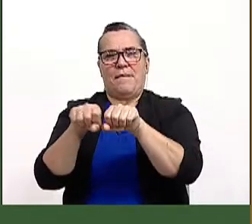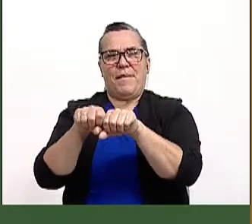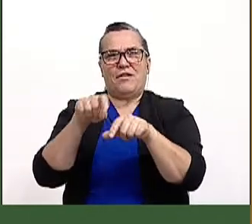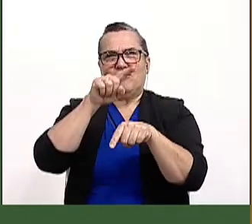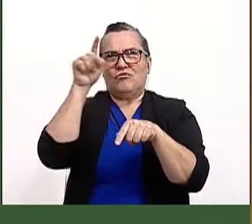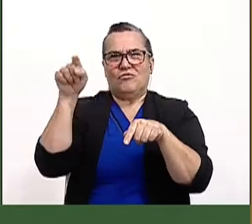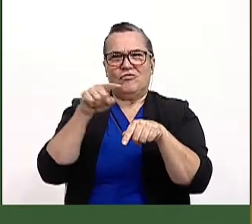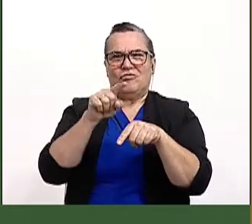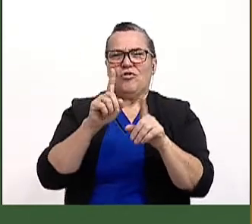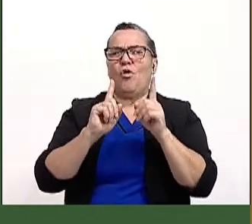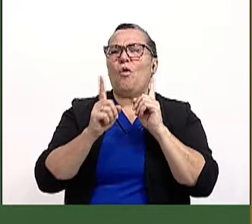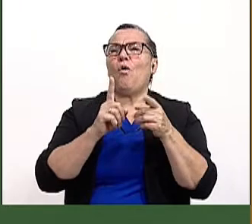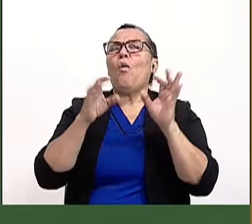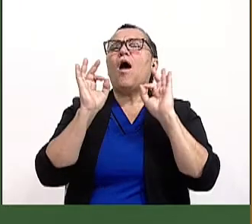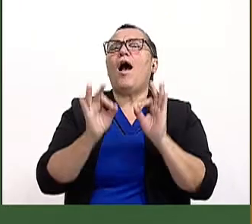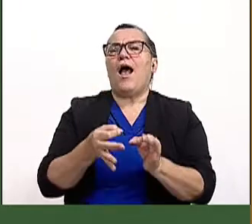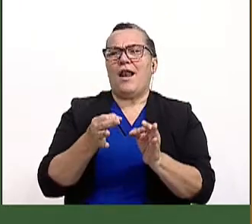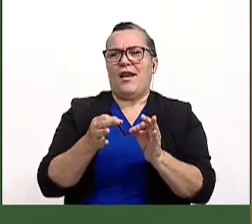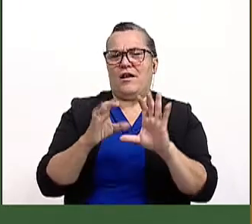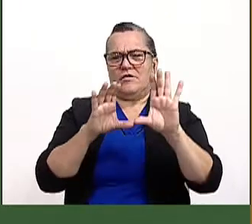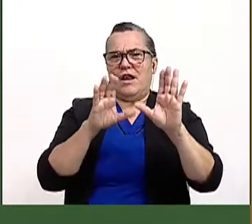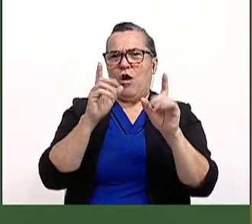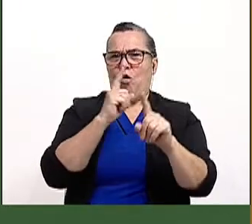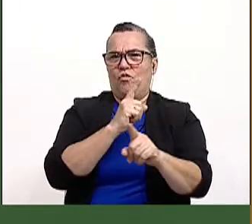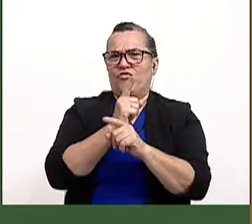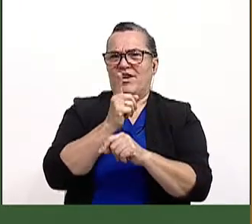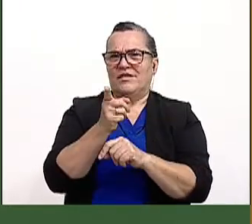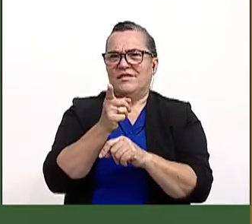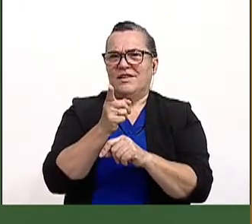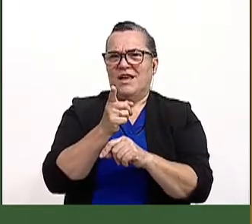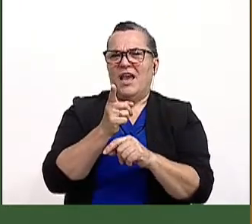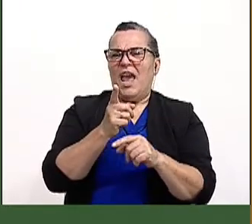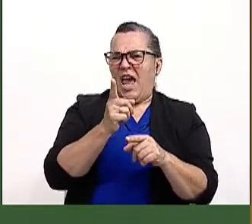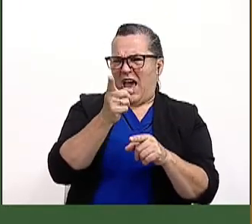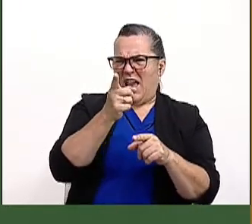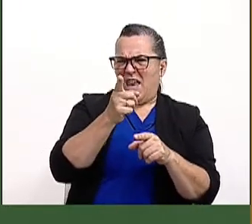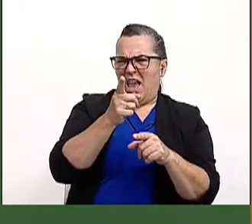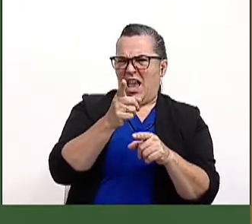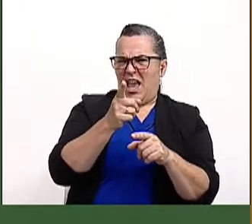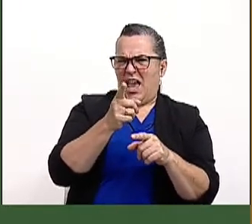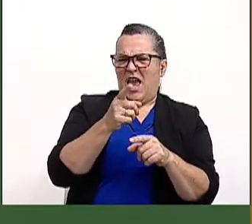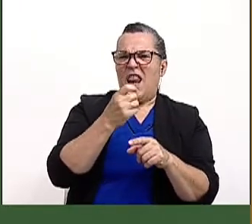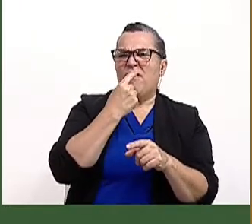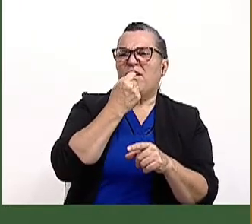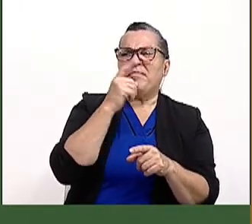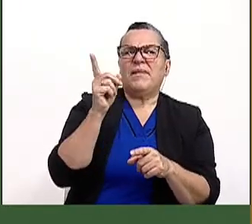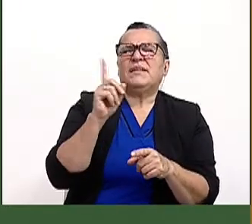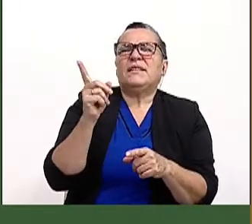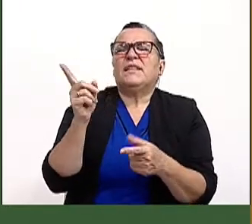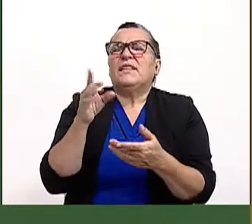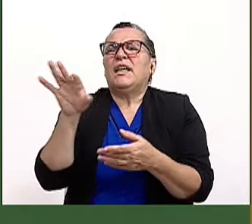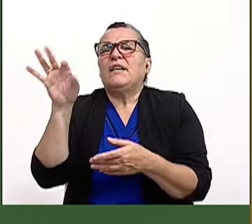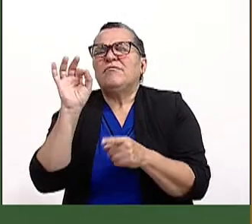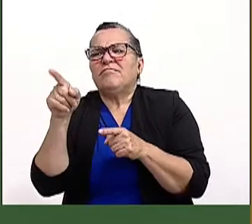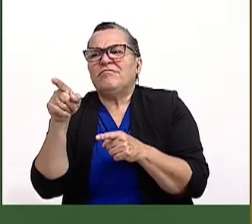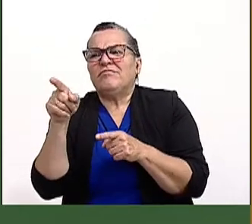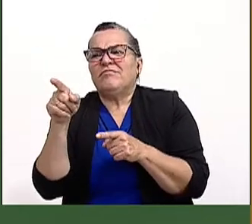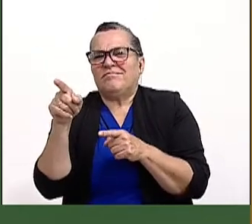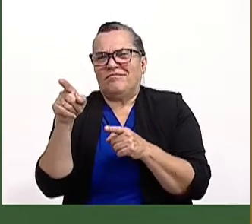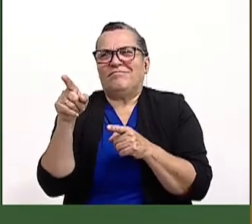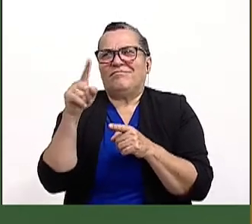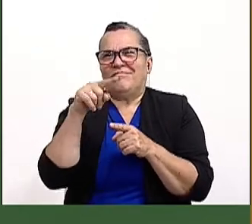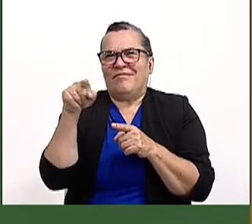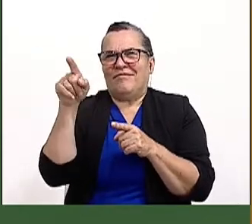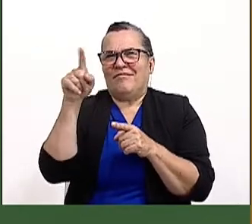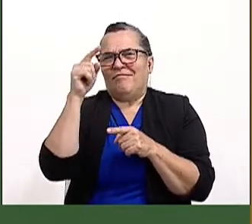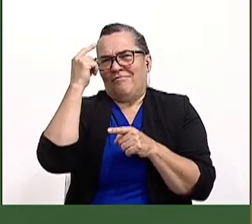Decide which card is the correct. What goods or services can you get in the drugstore?